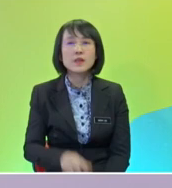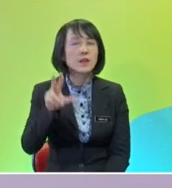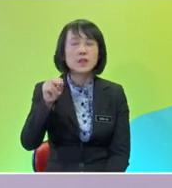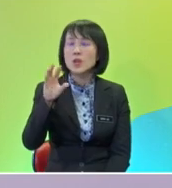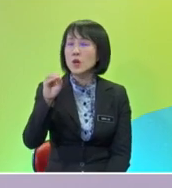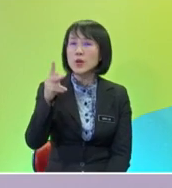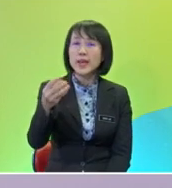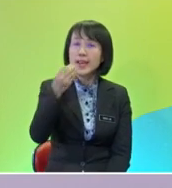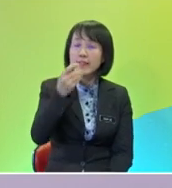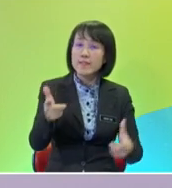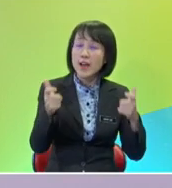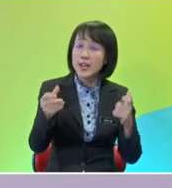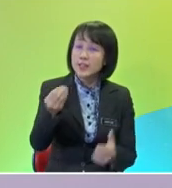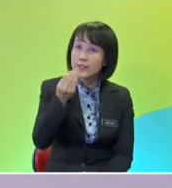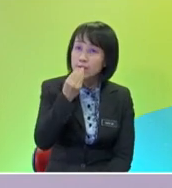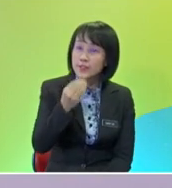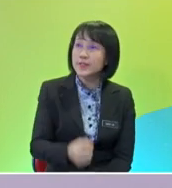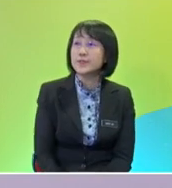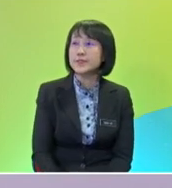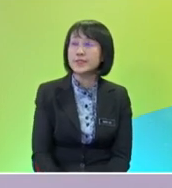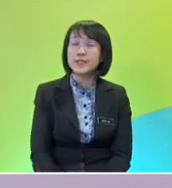eat fast food because mm-hmm.